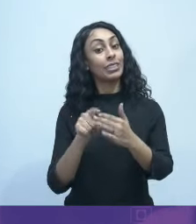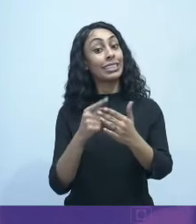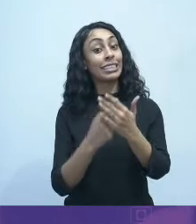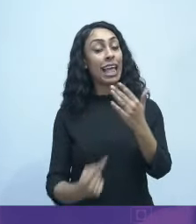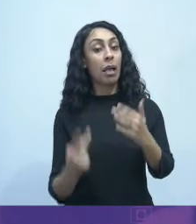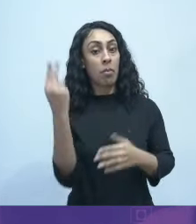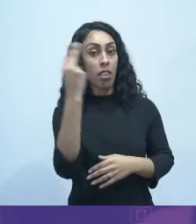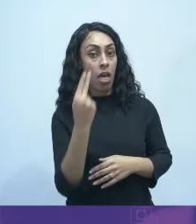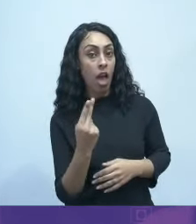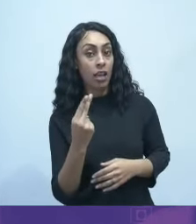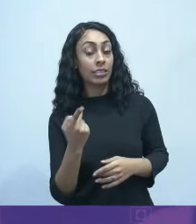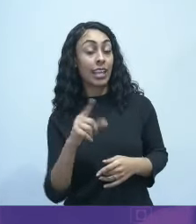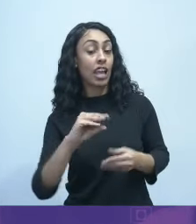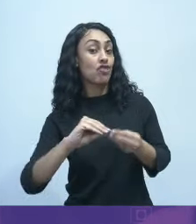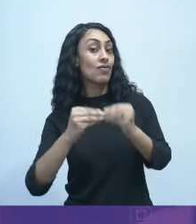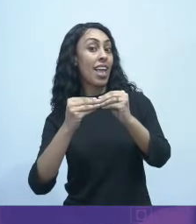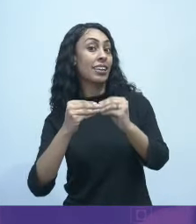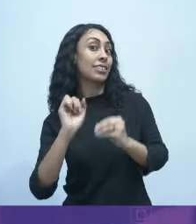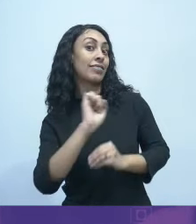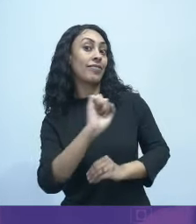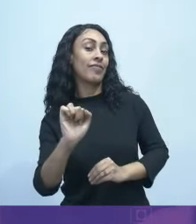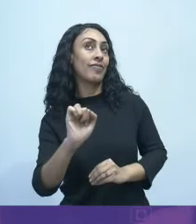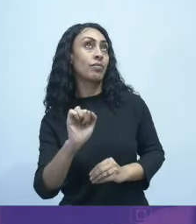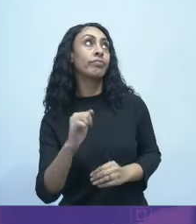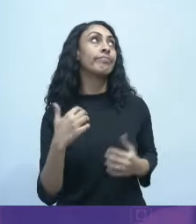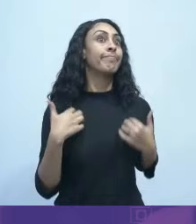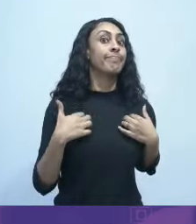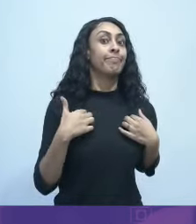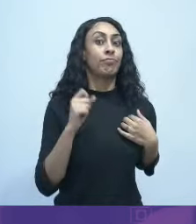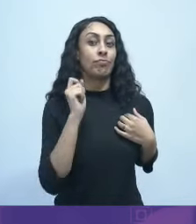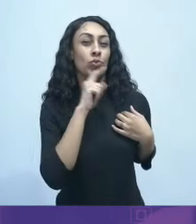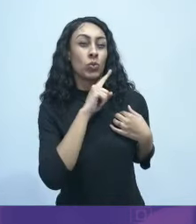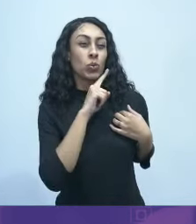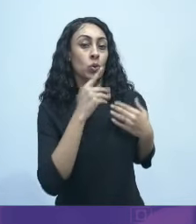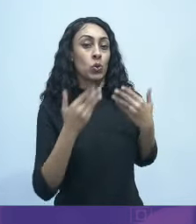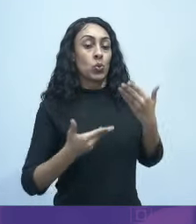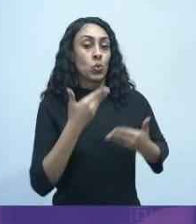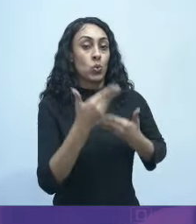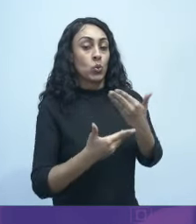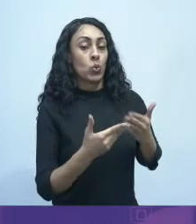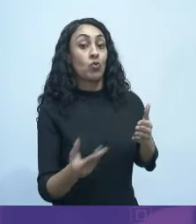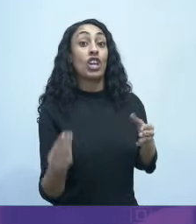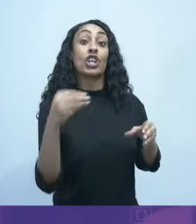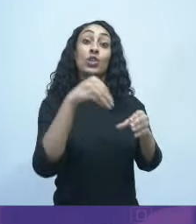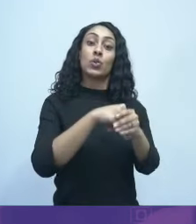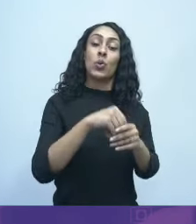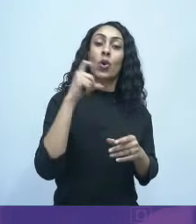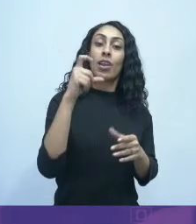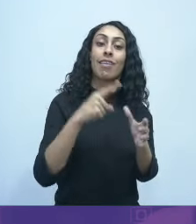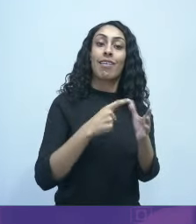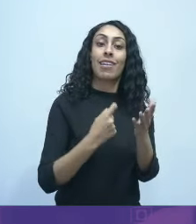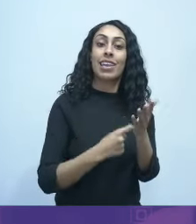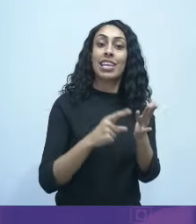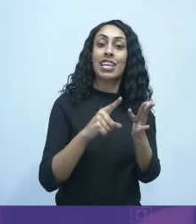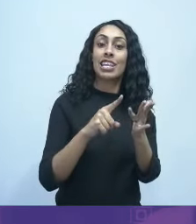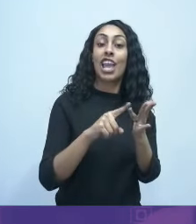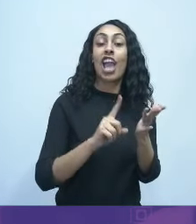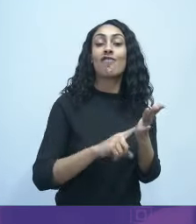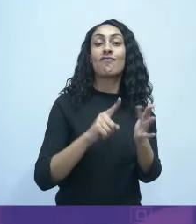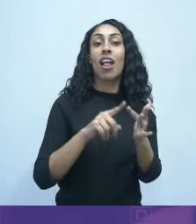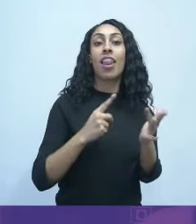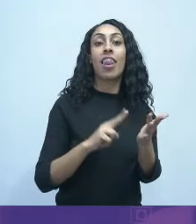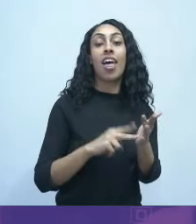But UAL are a rare success story in this field. I'm now joined by Caroline and Mark from UAL.